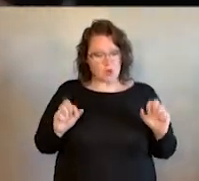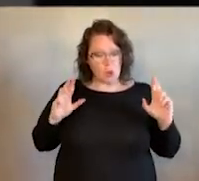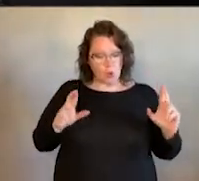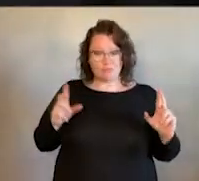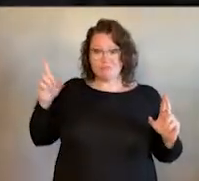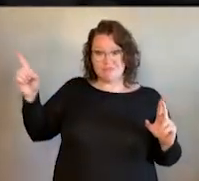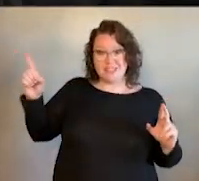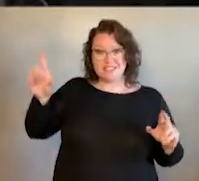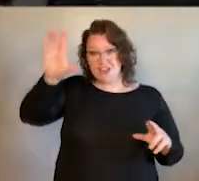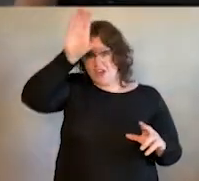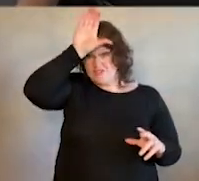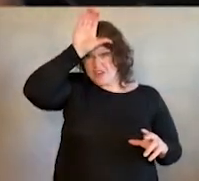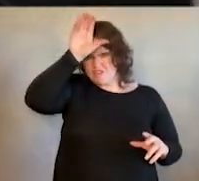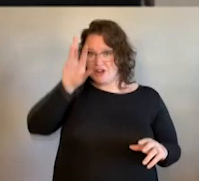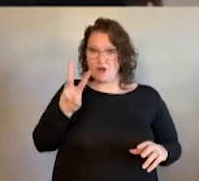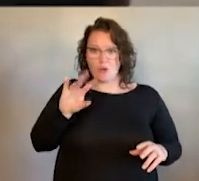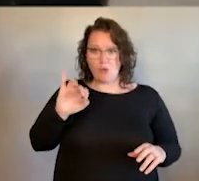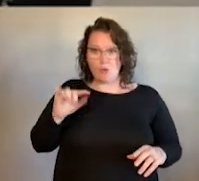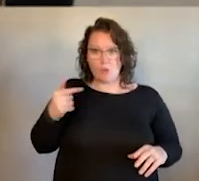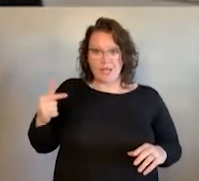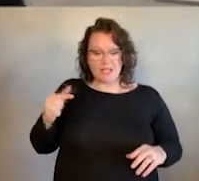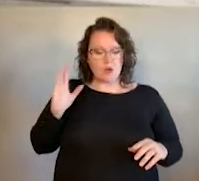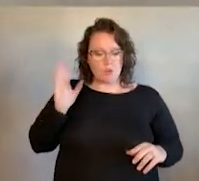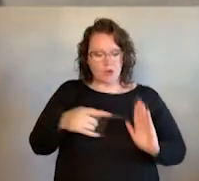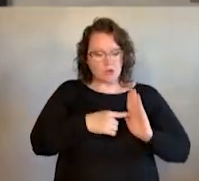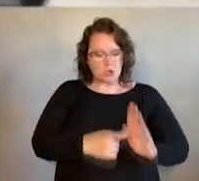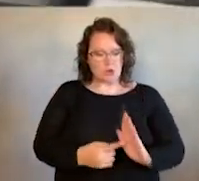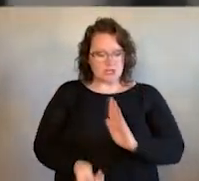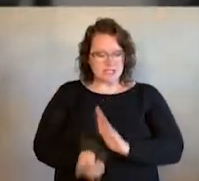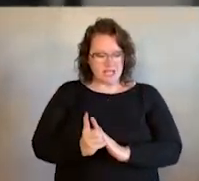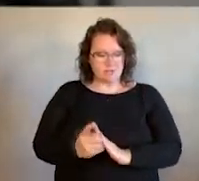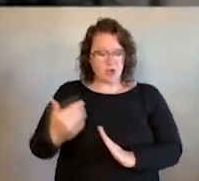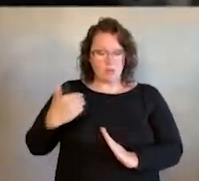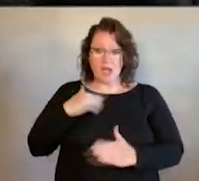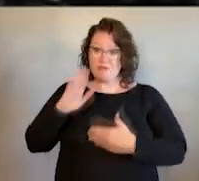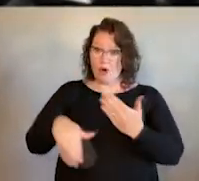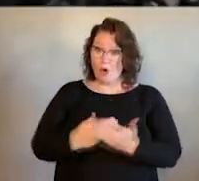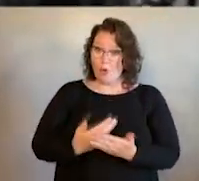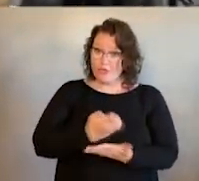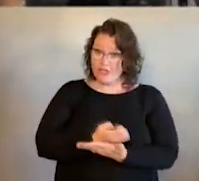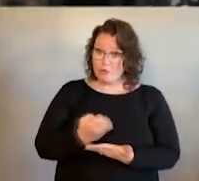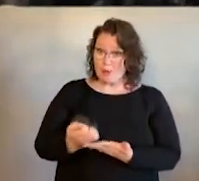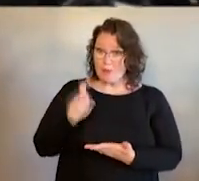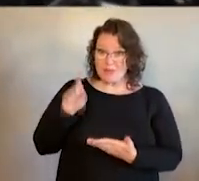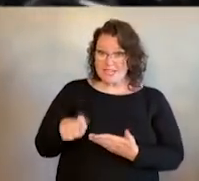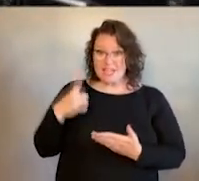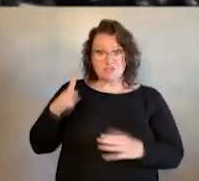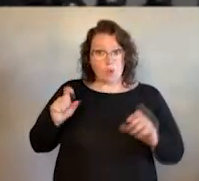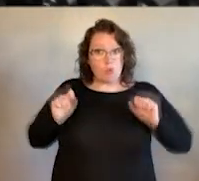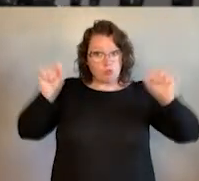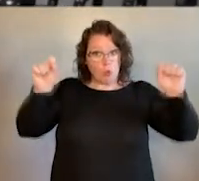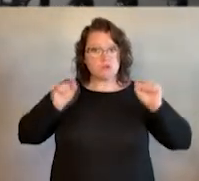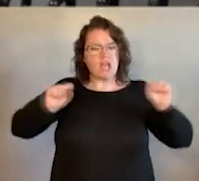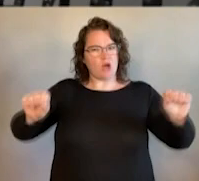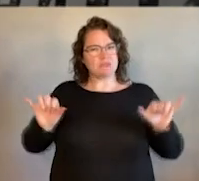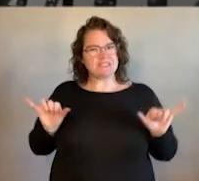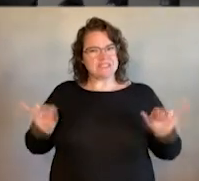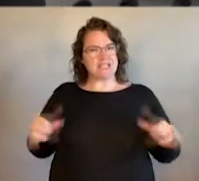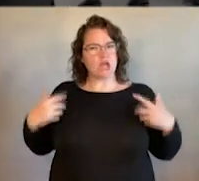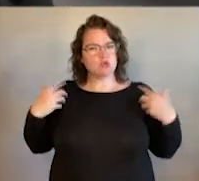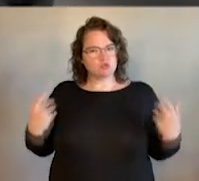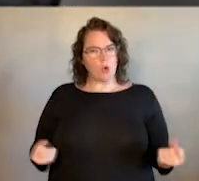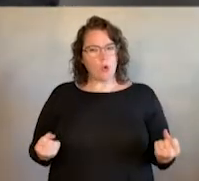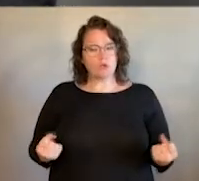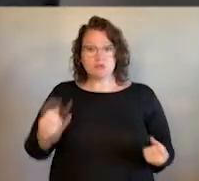Wade will show you in just a second. We have all the equipment we need to work out and stay in shape so that if we have to